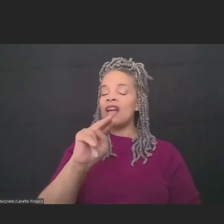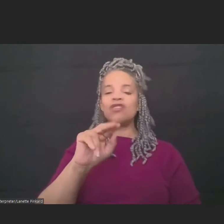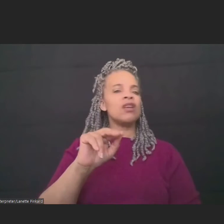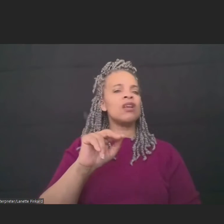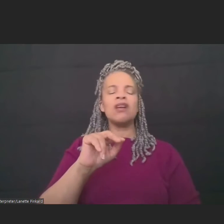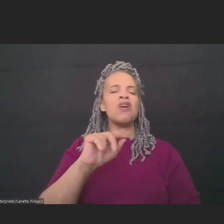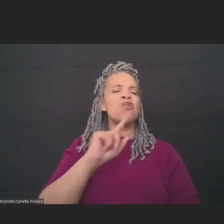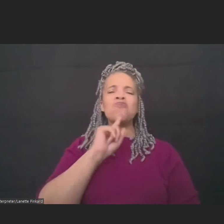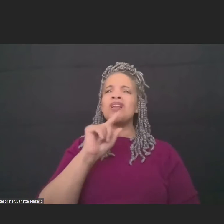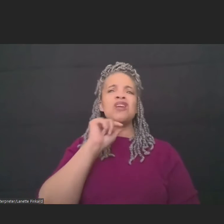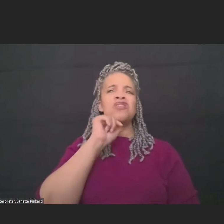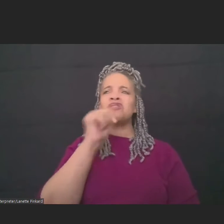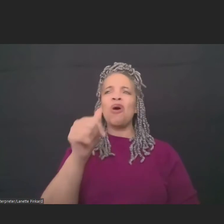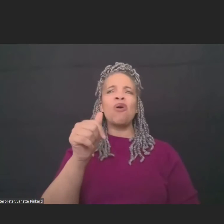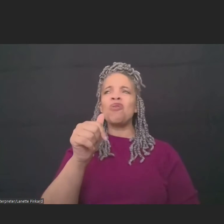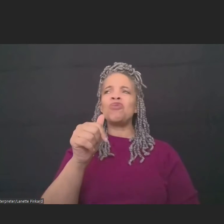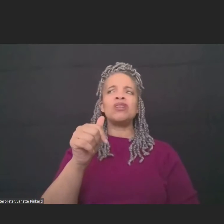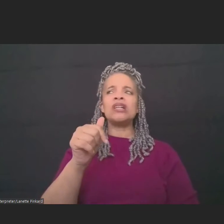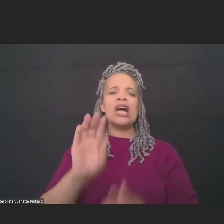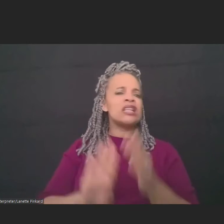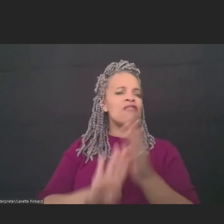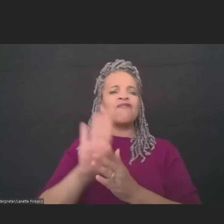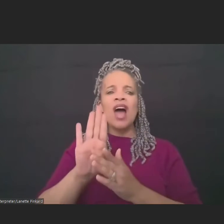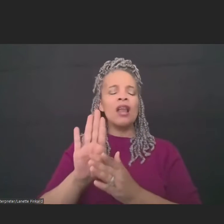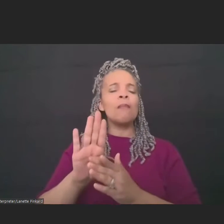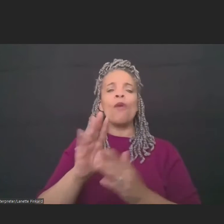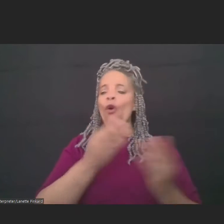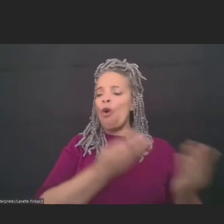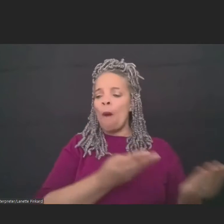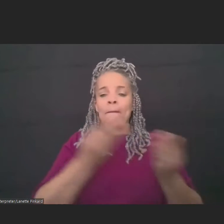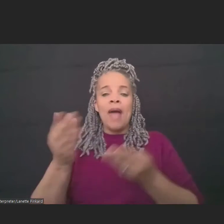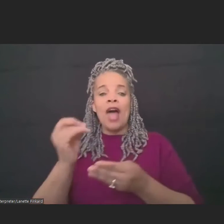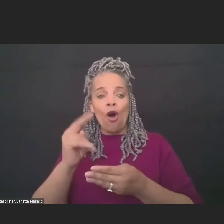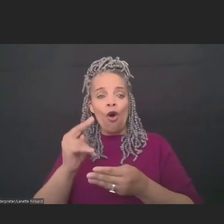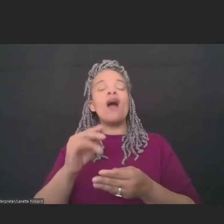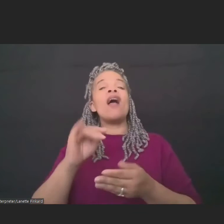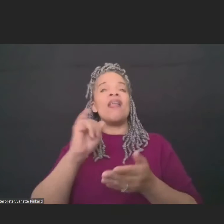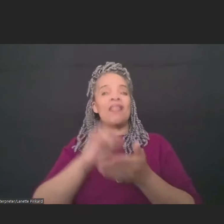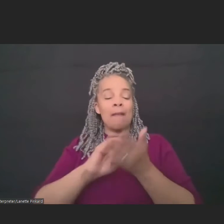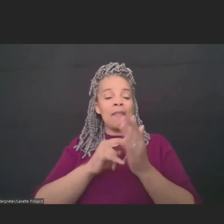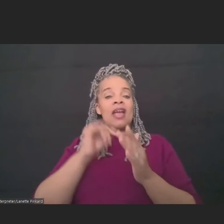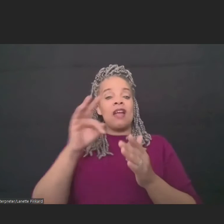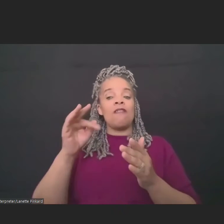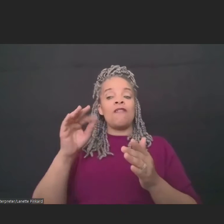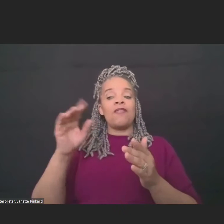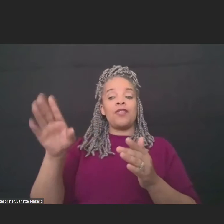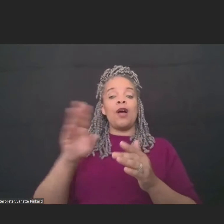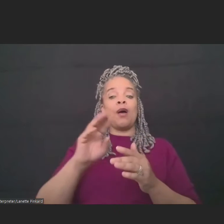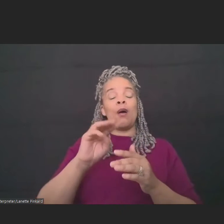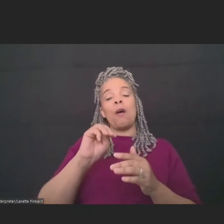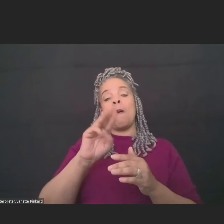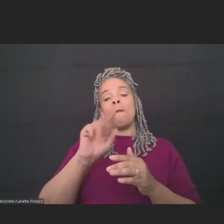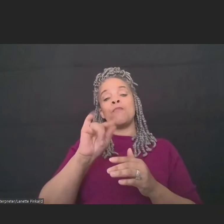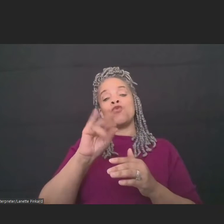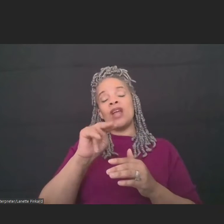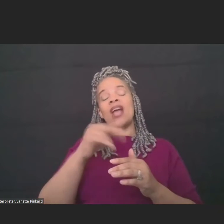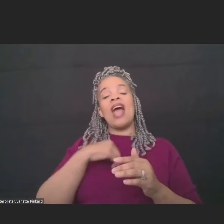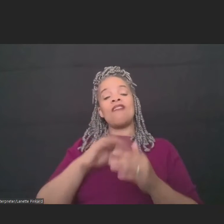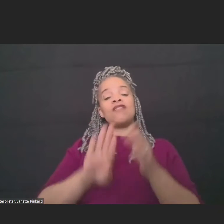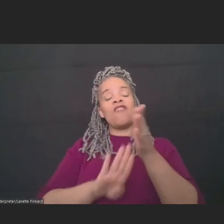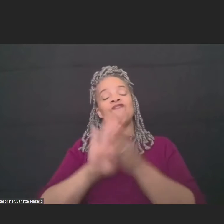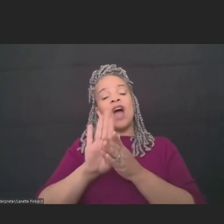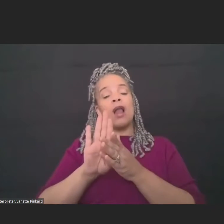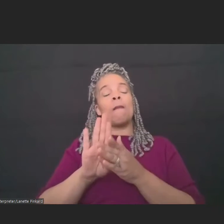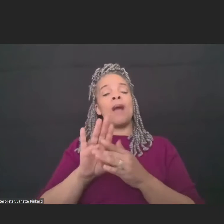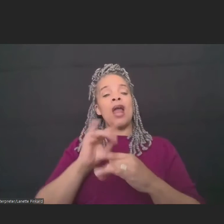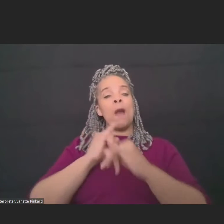aren't really passed on. It's those mutations that have developed the immunity to avoidance of our